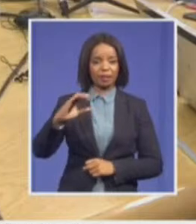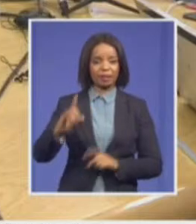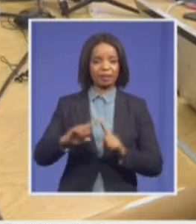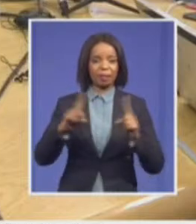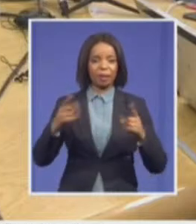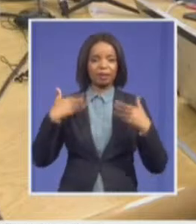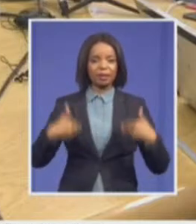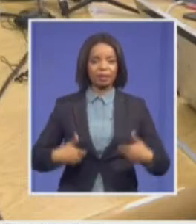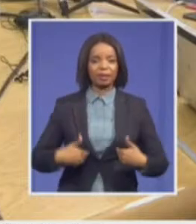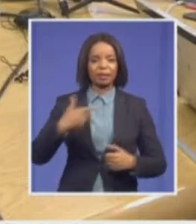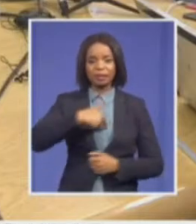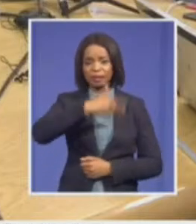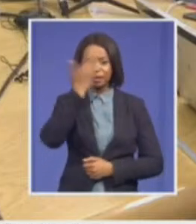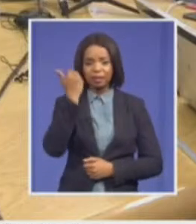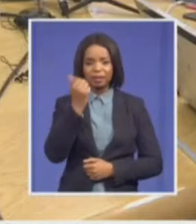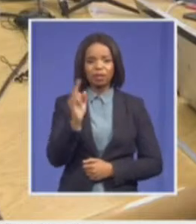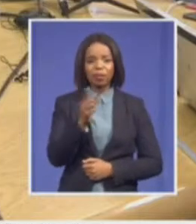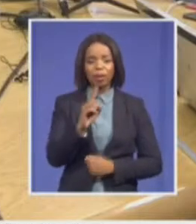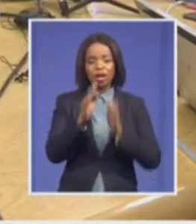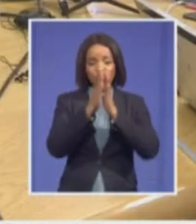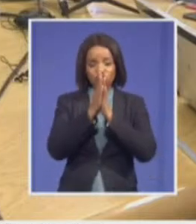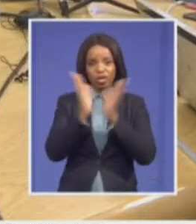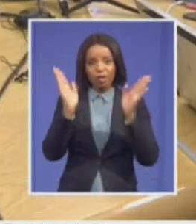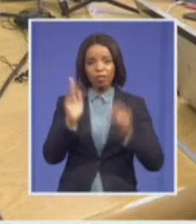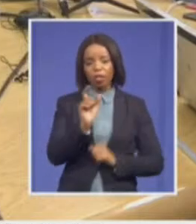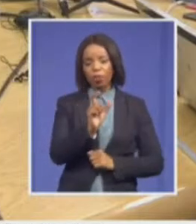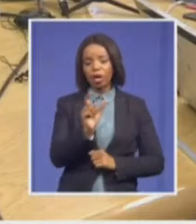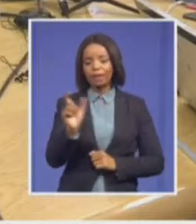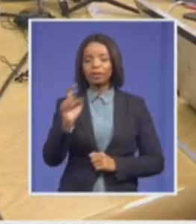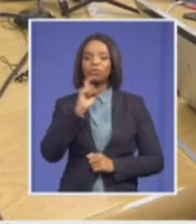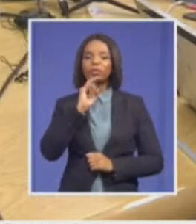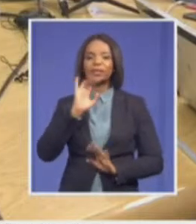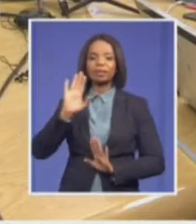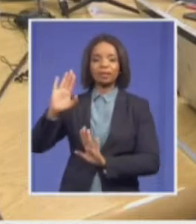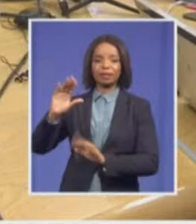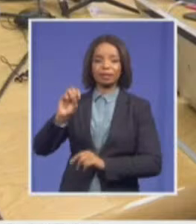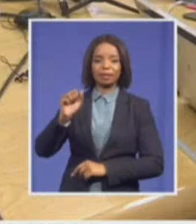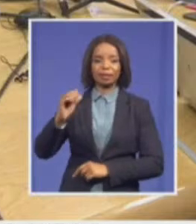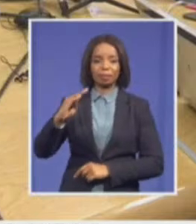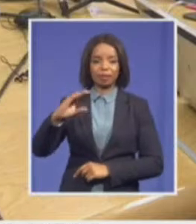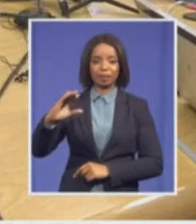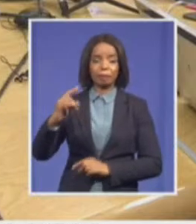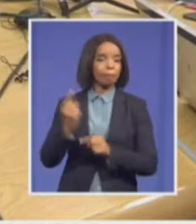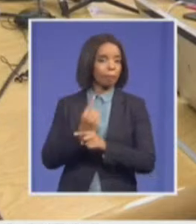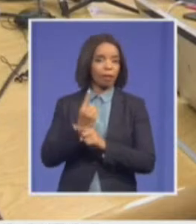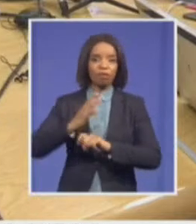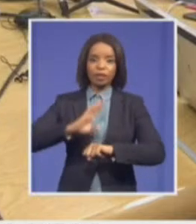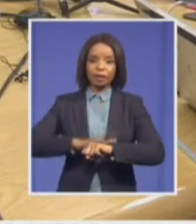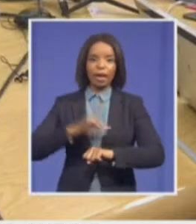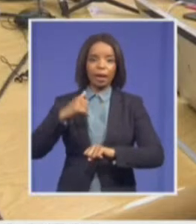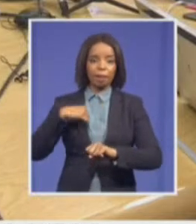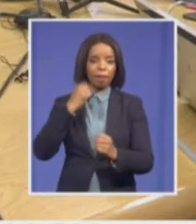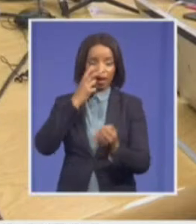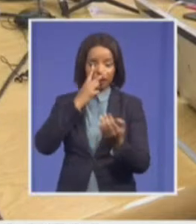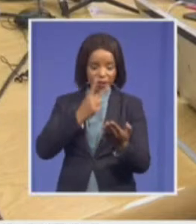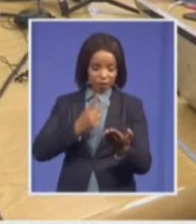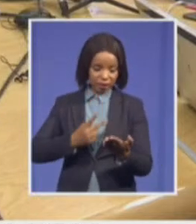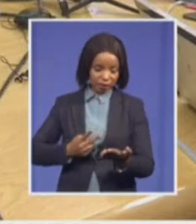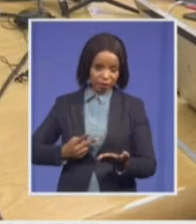SABC. Every time I receive these letters, I always refer them to the relevant executive to attend